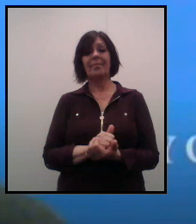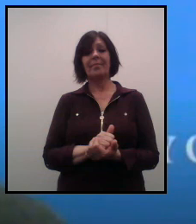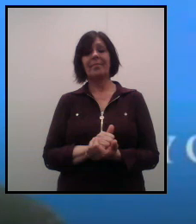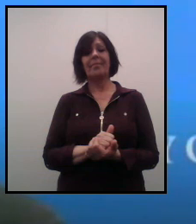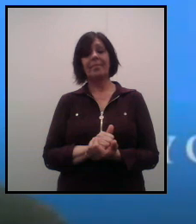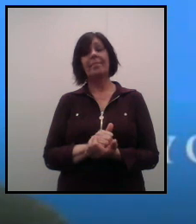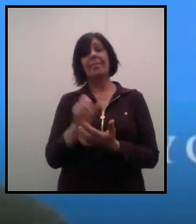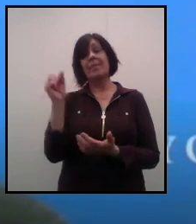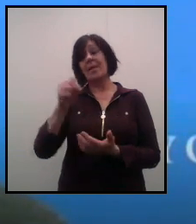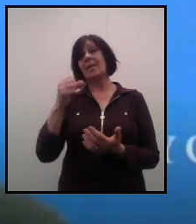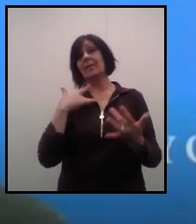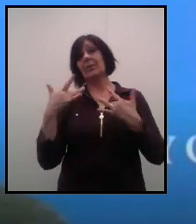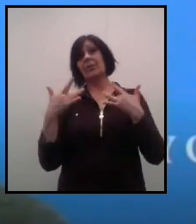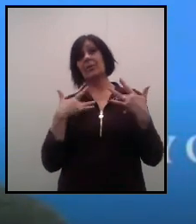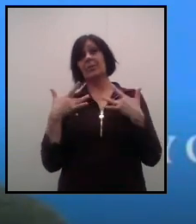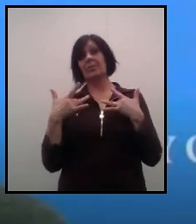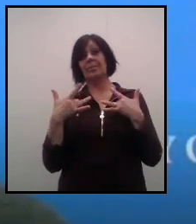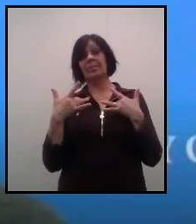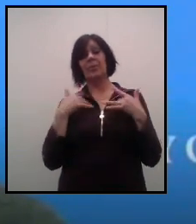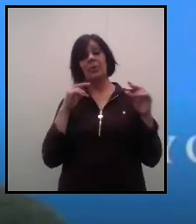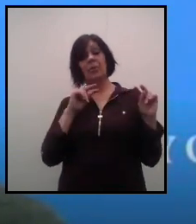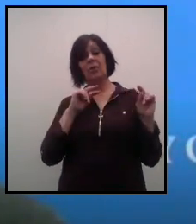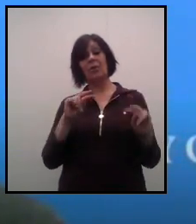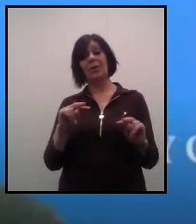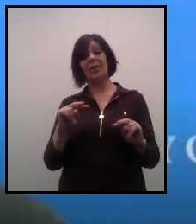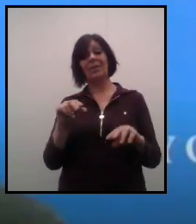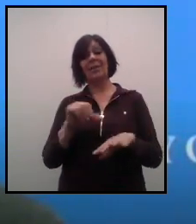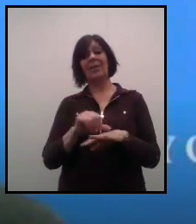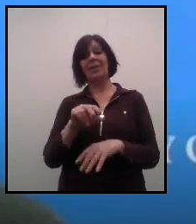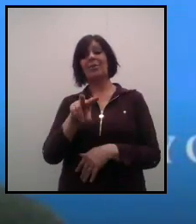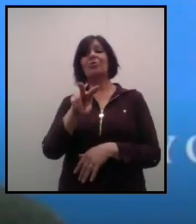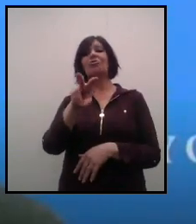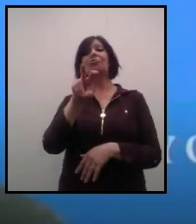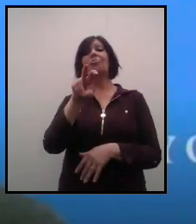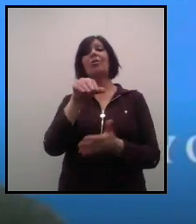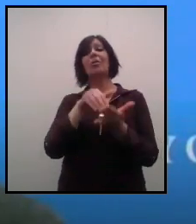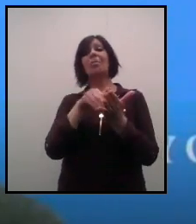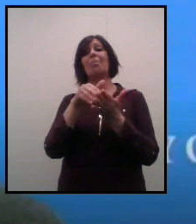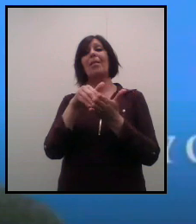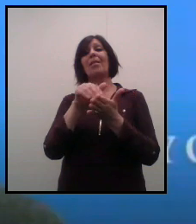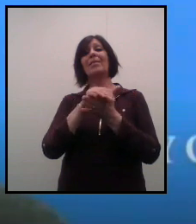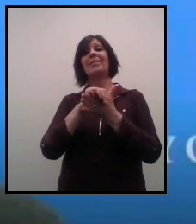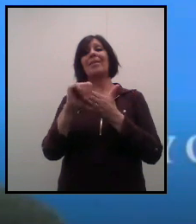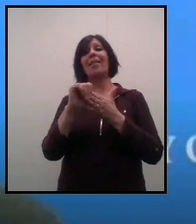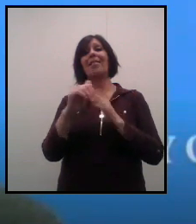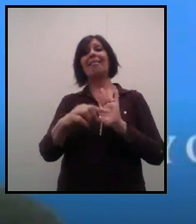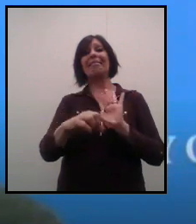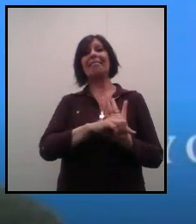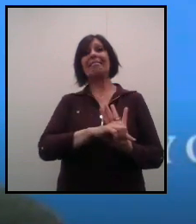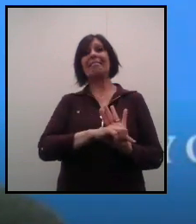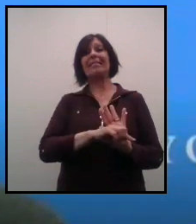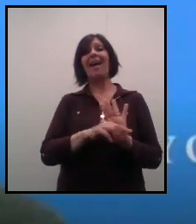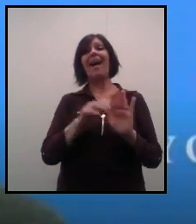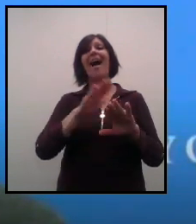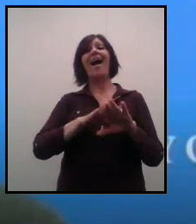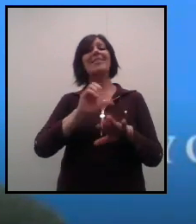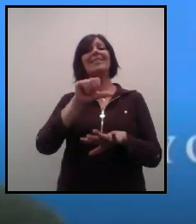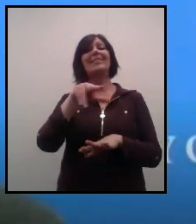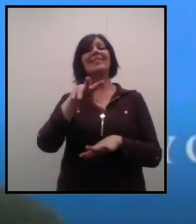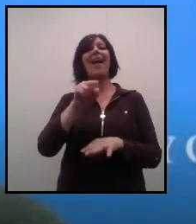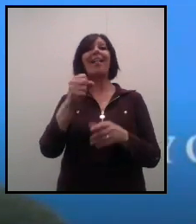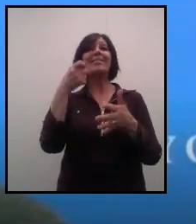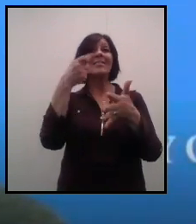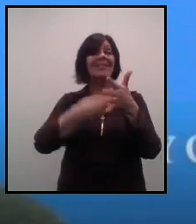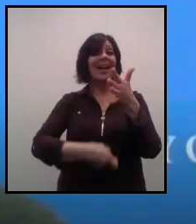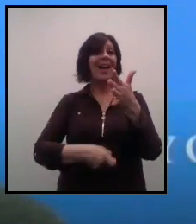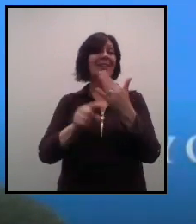It is a concern. We are looking at a $200 million plus shortfall just on sales tax alone. We